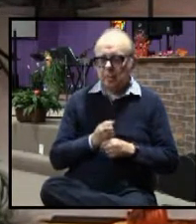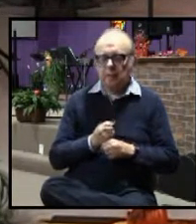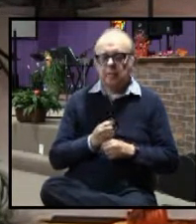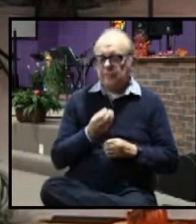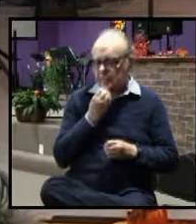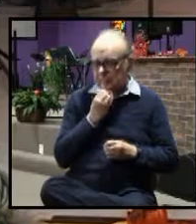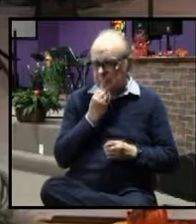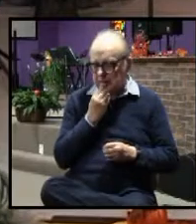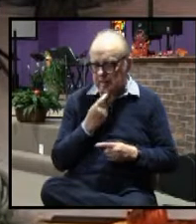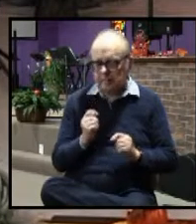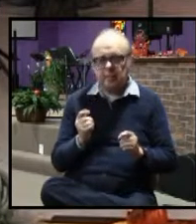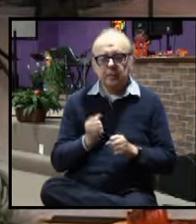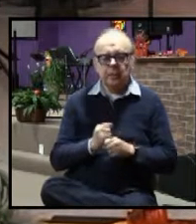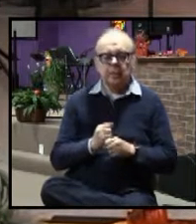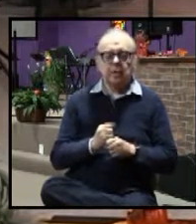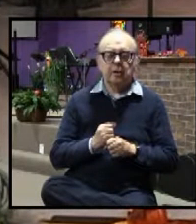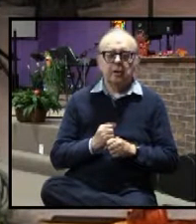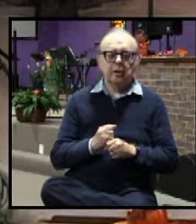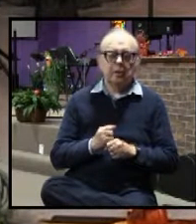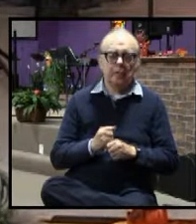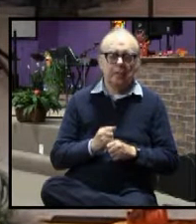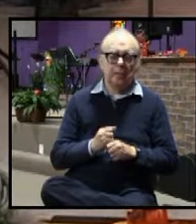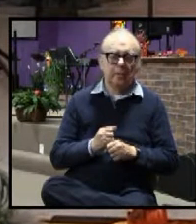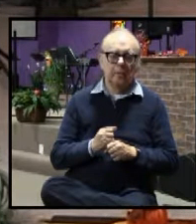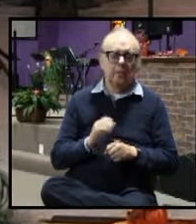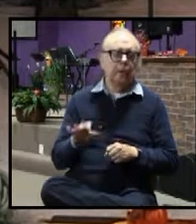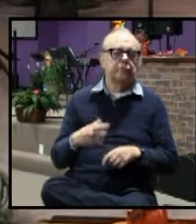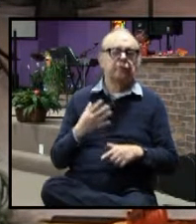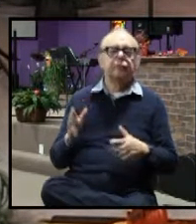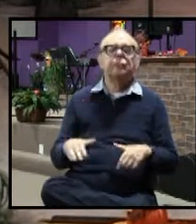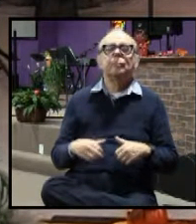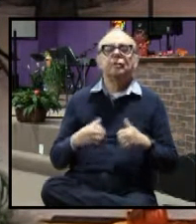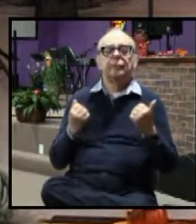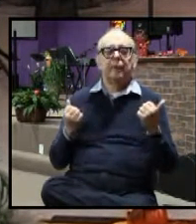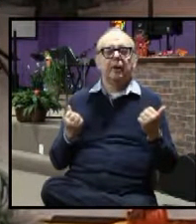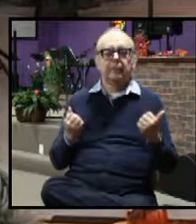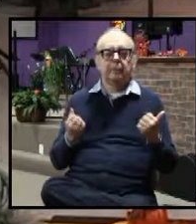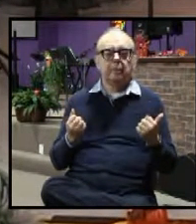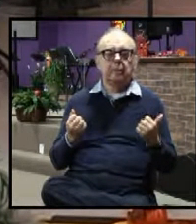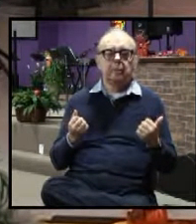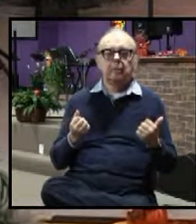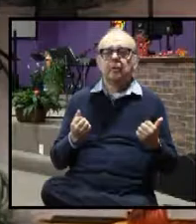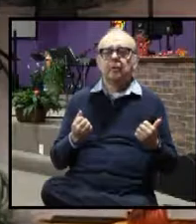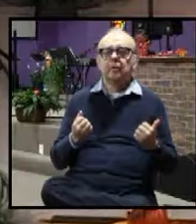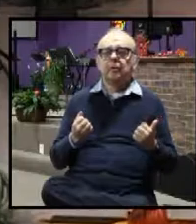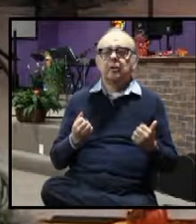They're trying to get food. They're trying just to survive.